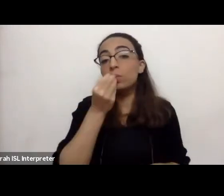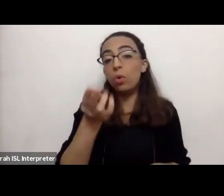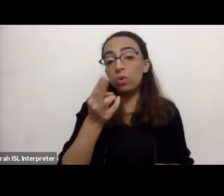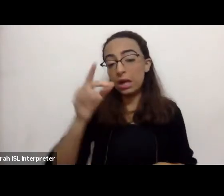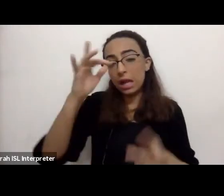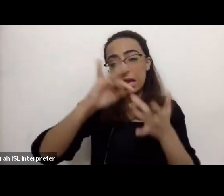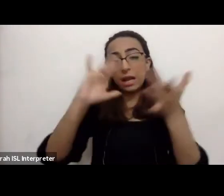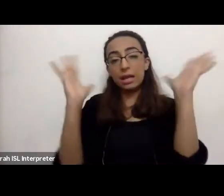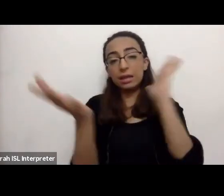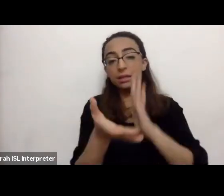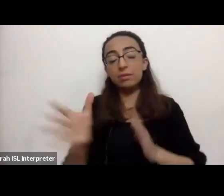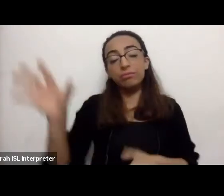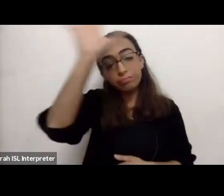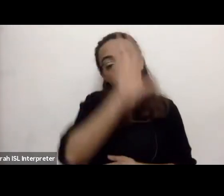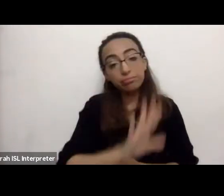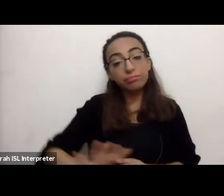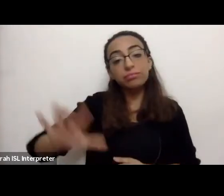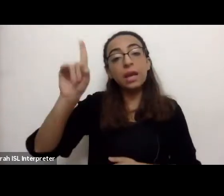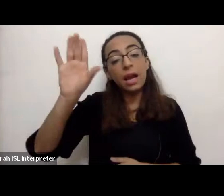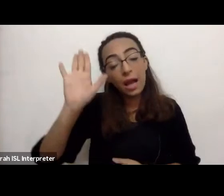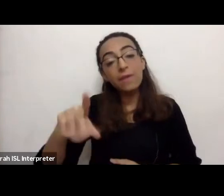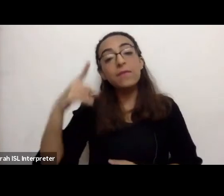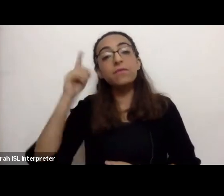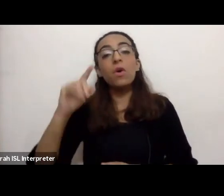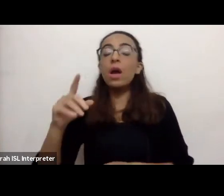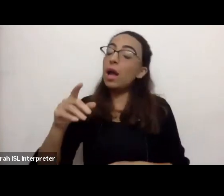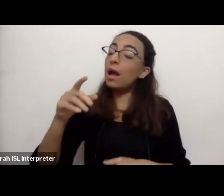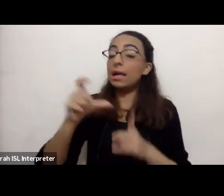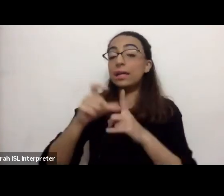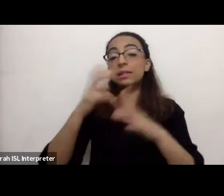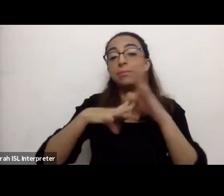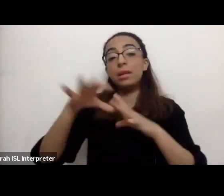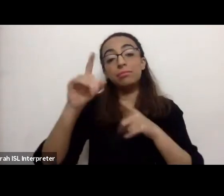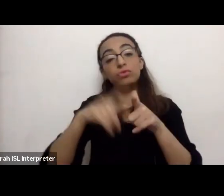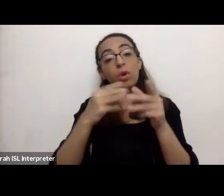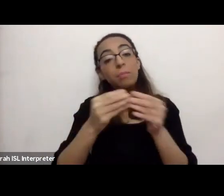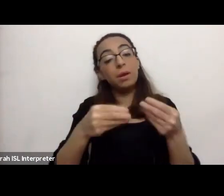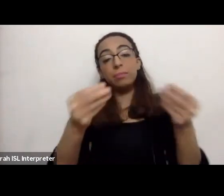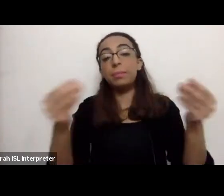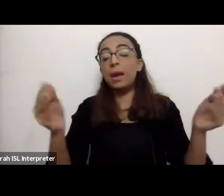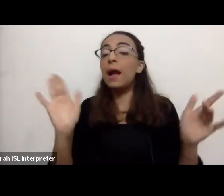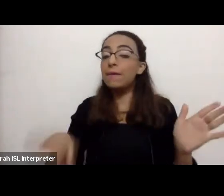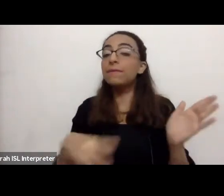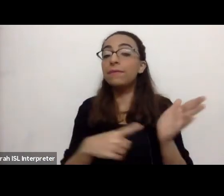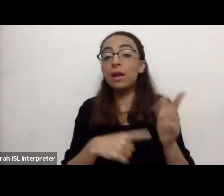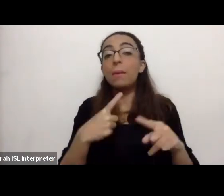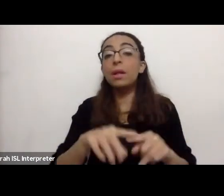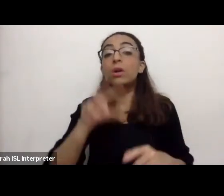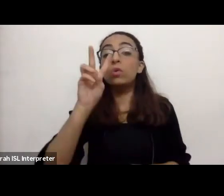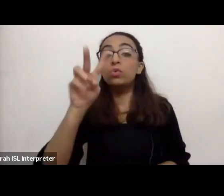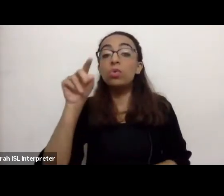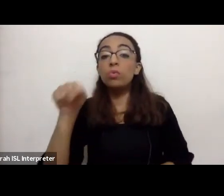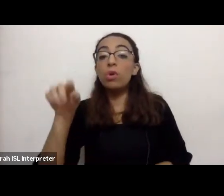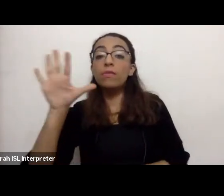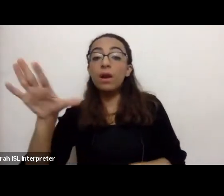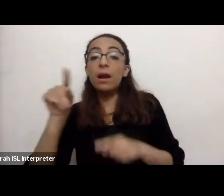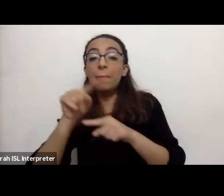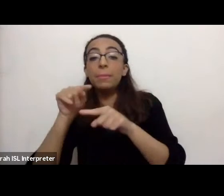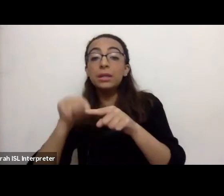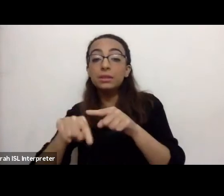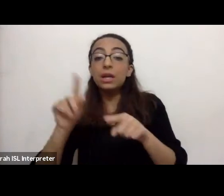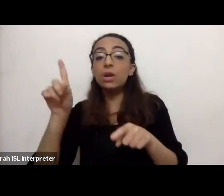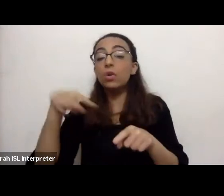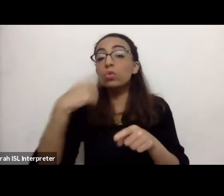Group has a commitment of hiring persons with disabilities with a minimum of 2.5% of the